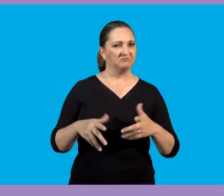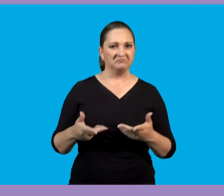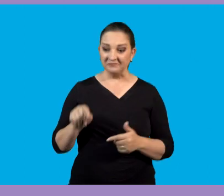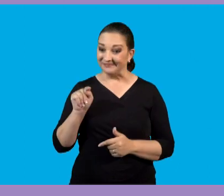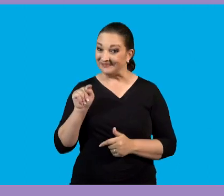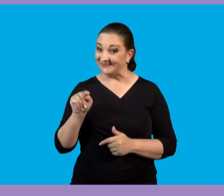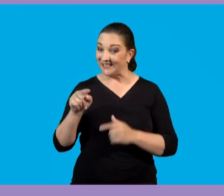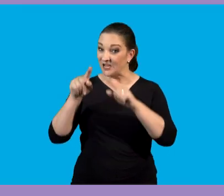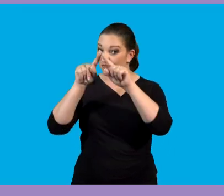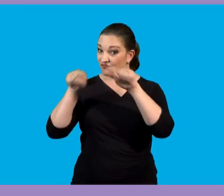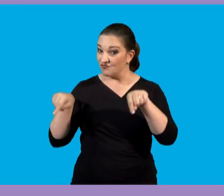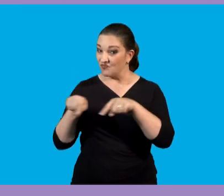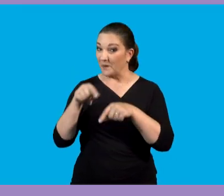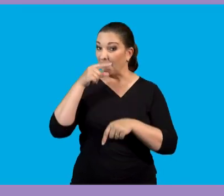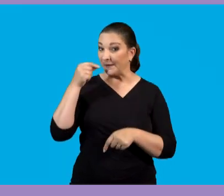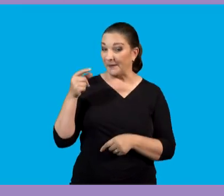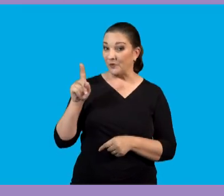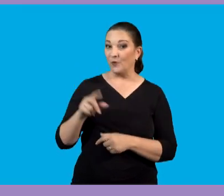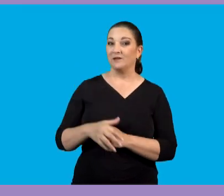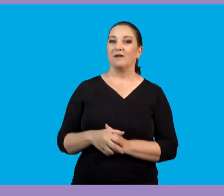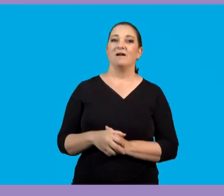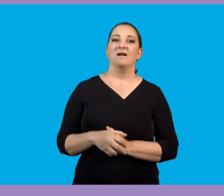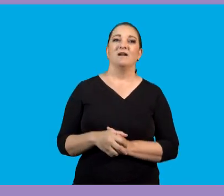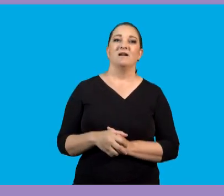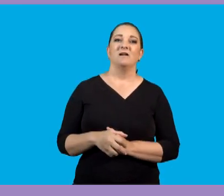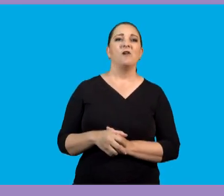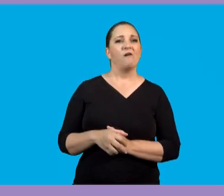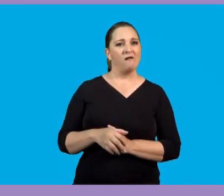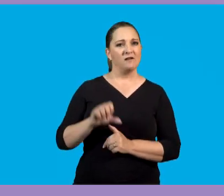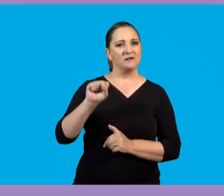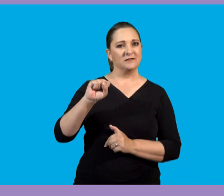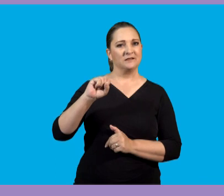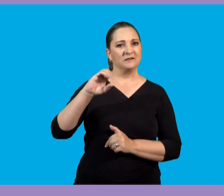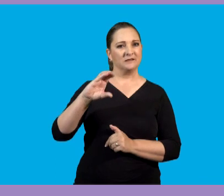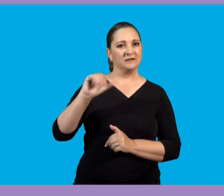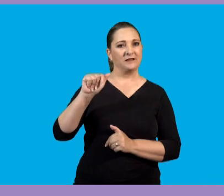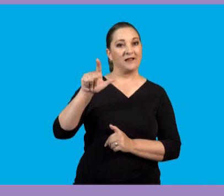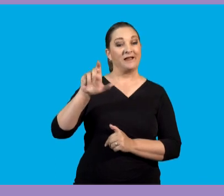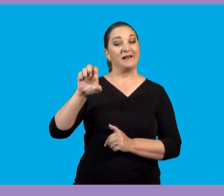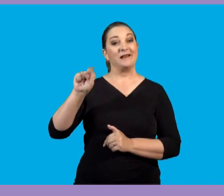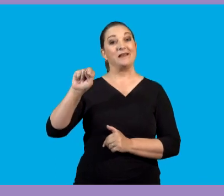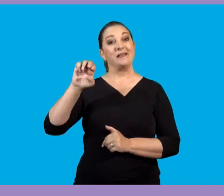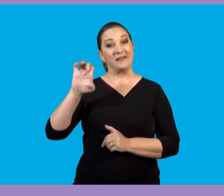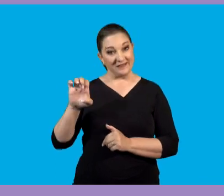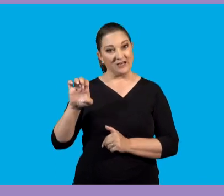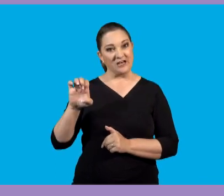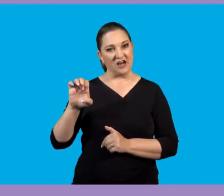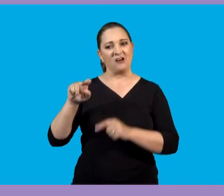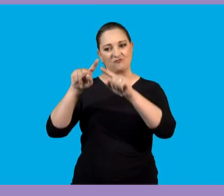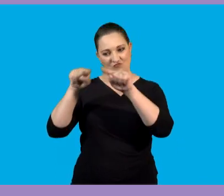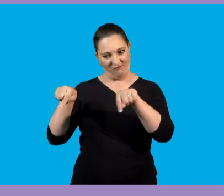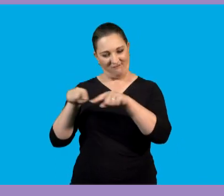that? Yes, you are correct if you are thinking that it is a scalene